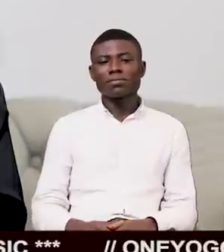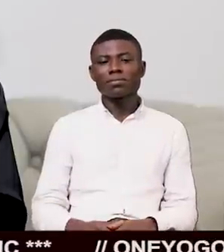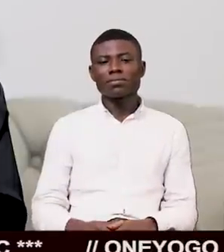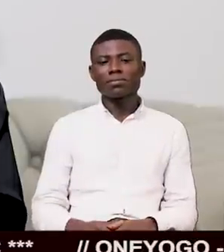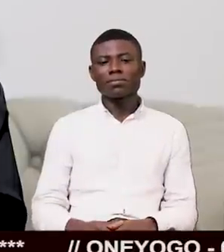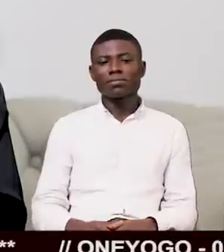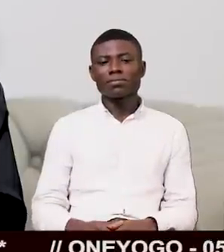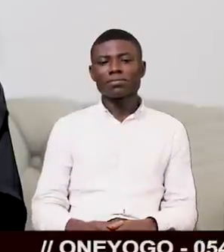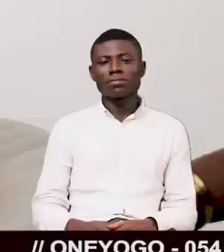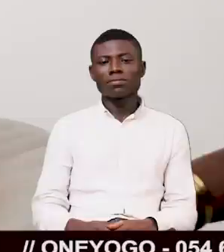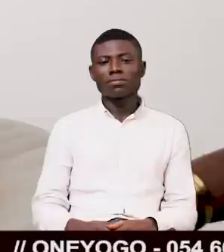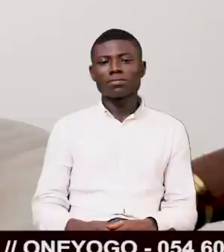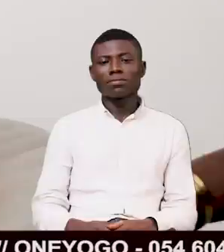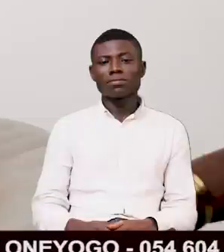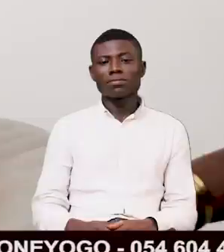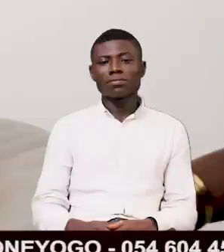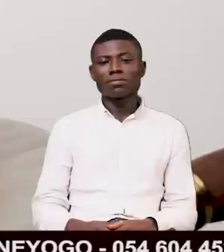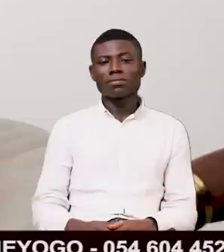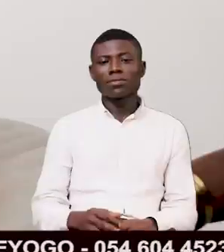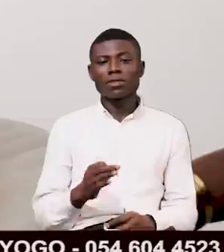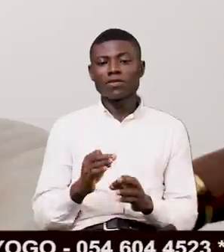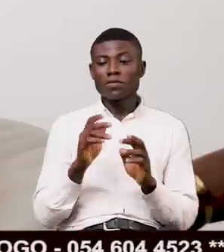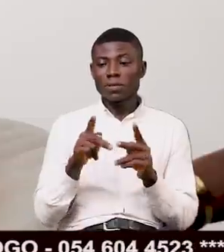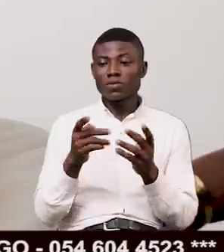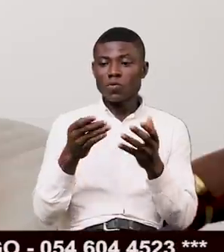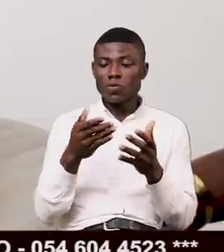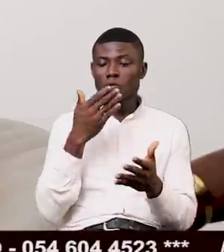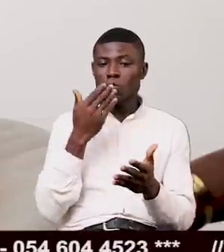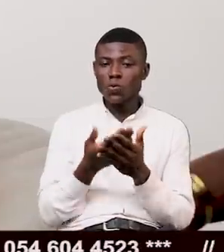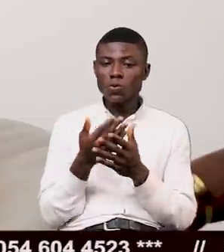bi epe aware pa